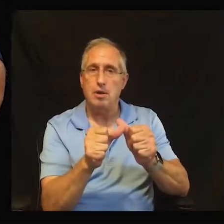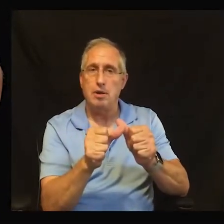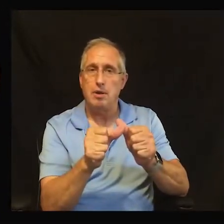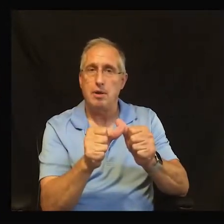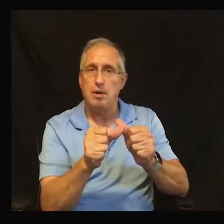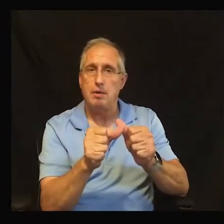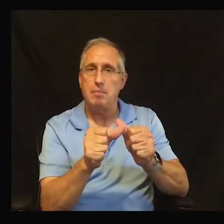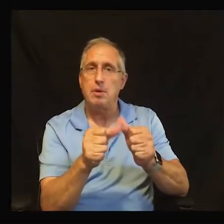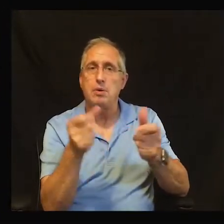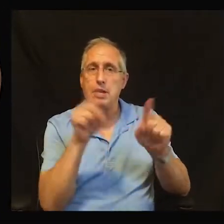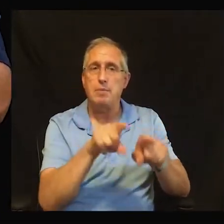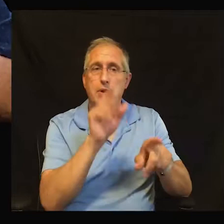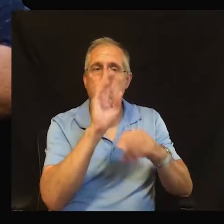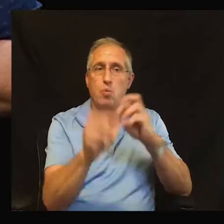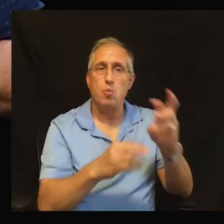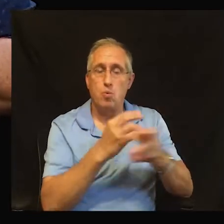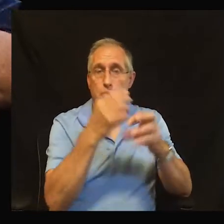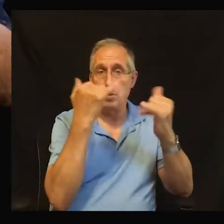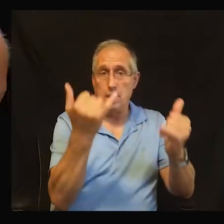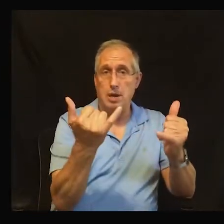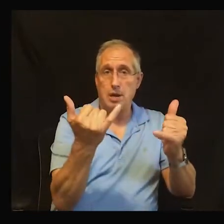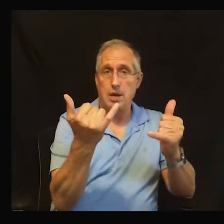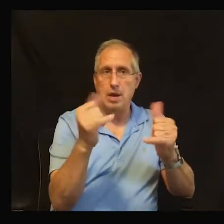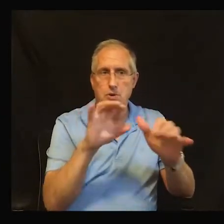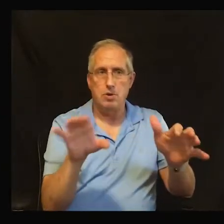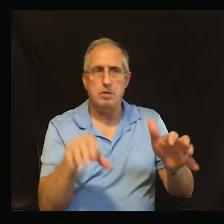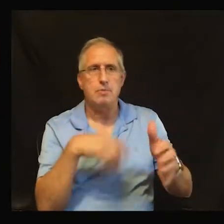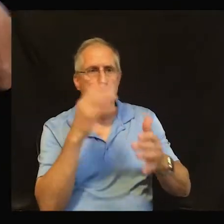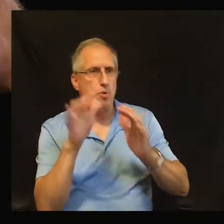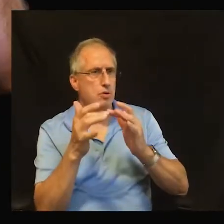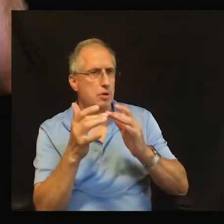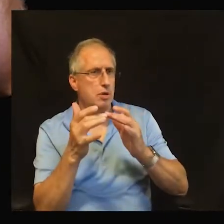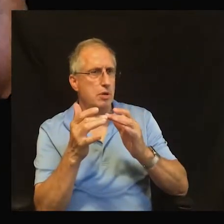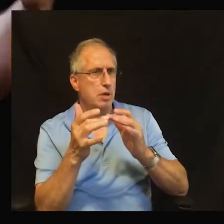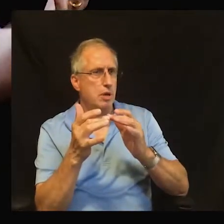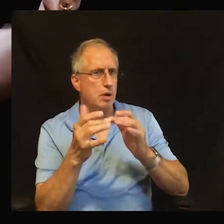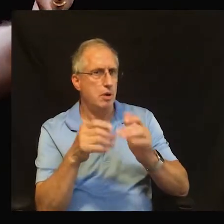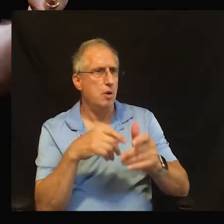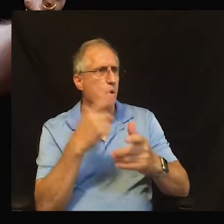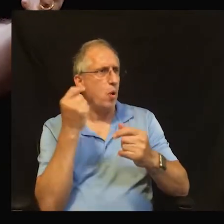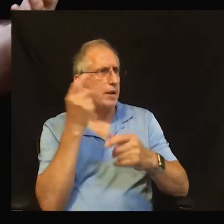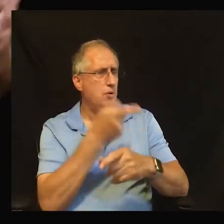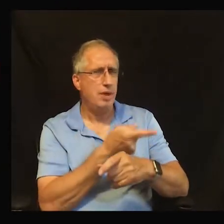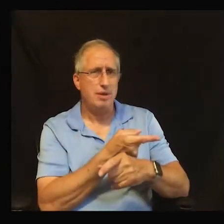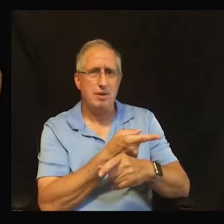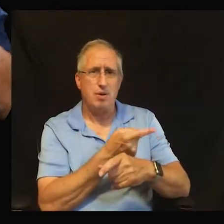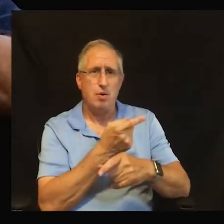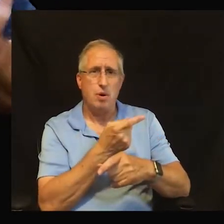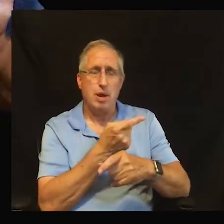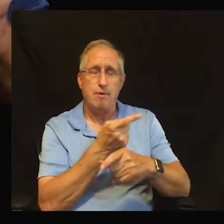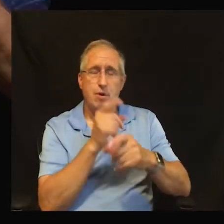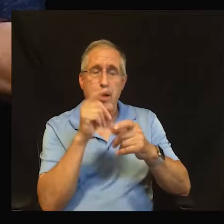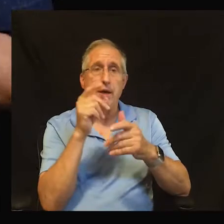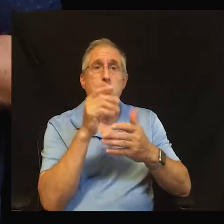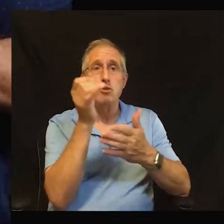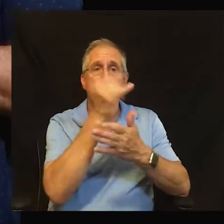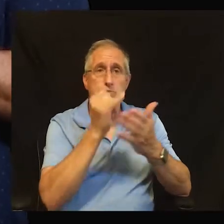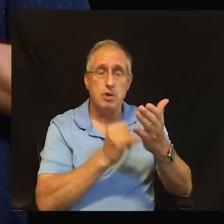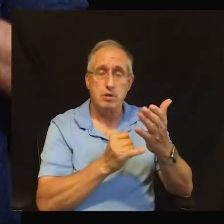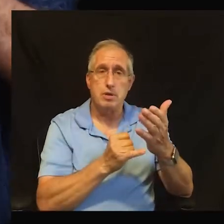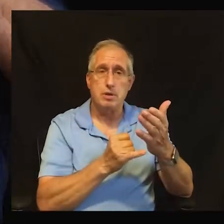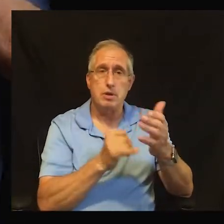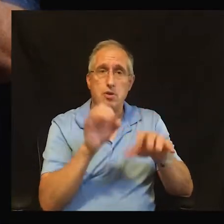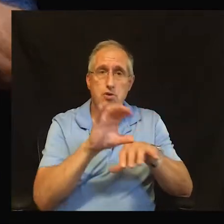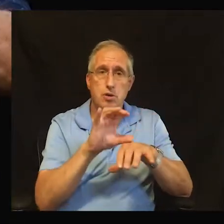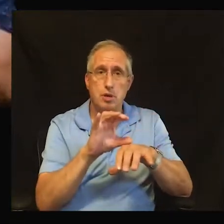by what's happening in our world today. I do this, and some of you watching online are like, why did you do that? We have a great illustration in our church. We talk